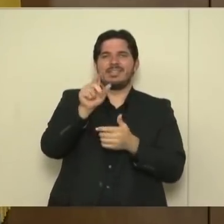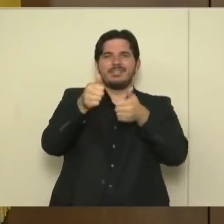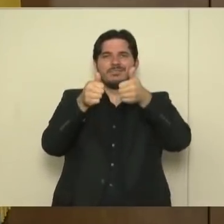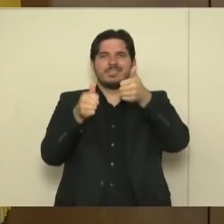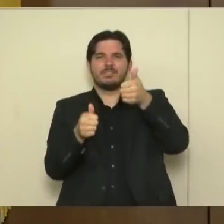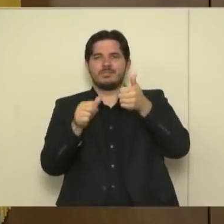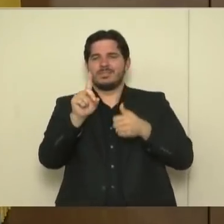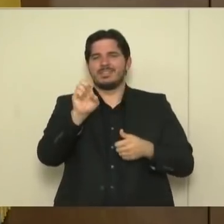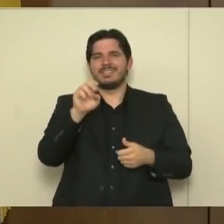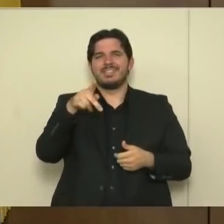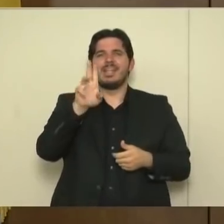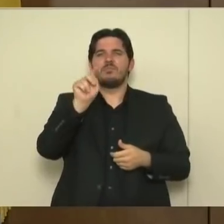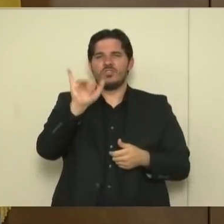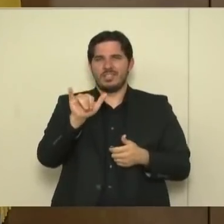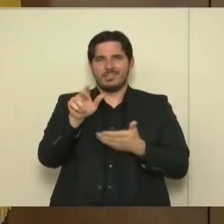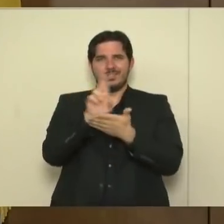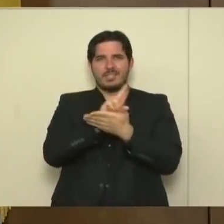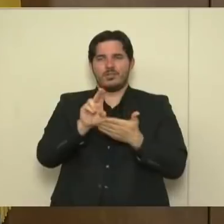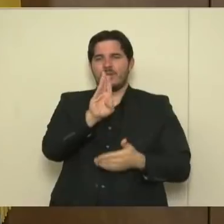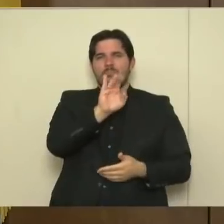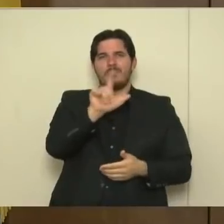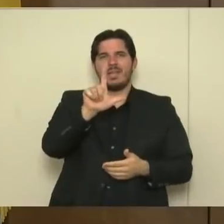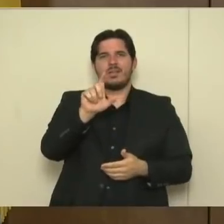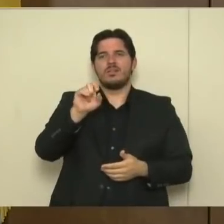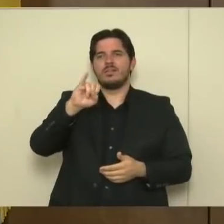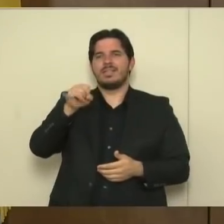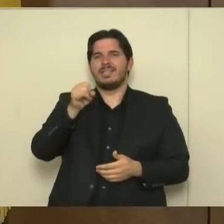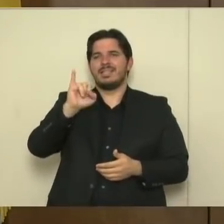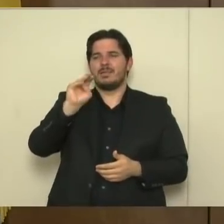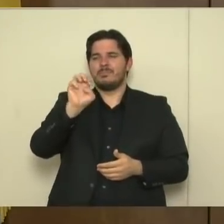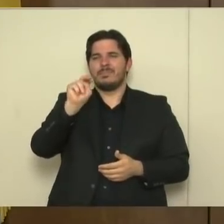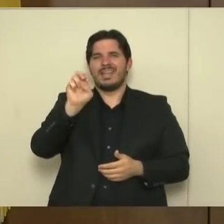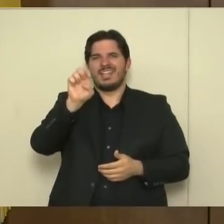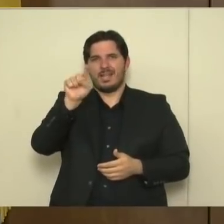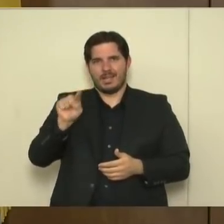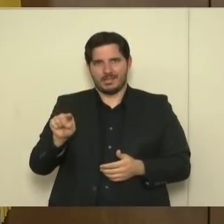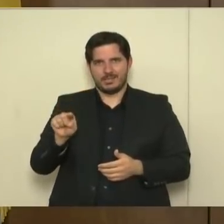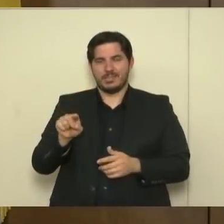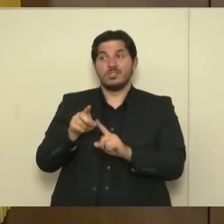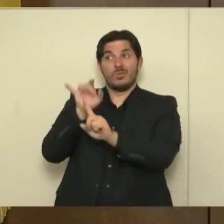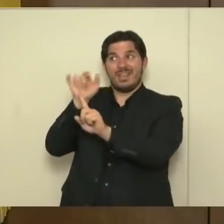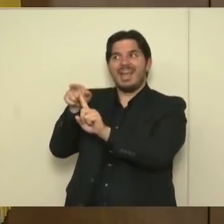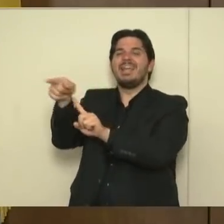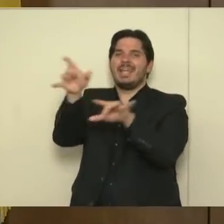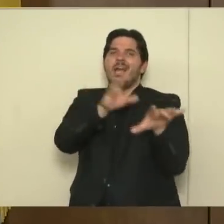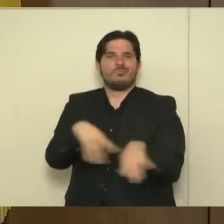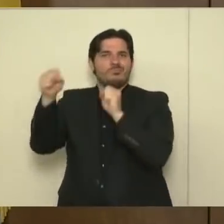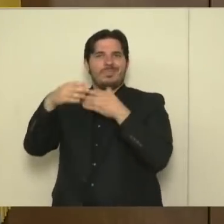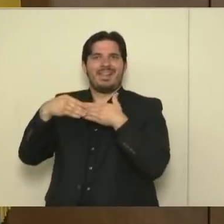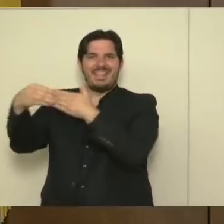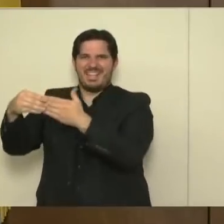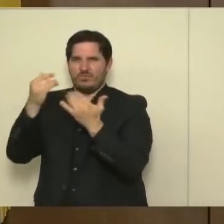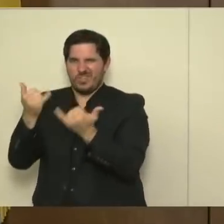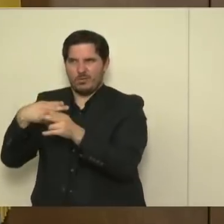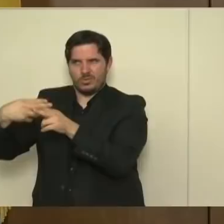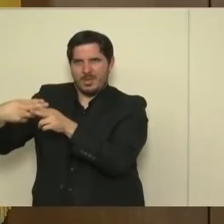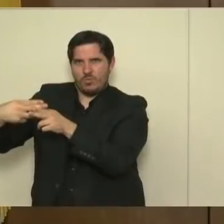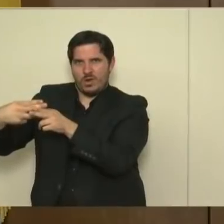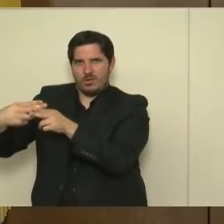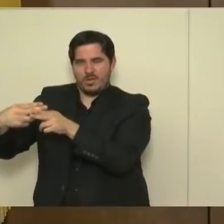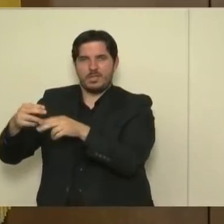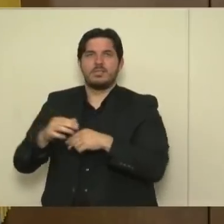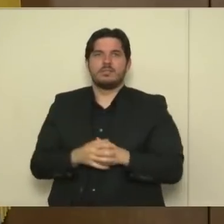Billy Jimenez. So I don't want anyone to think that that day-to-day leadership is missing in that department. The epidemiology department, we also had